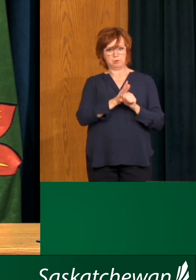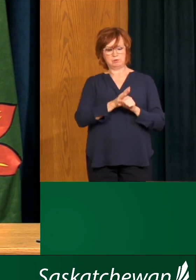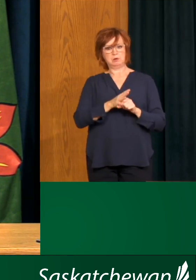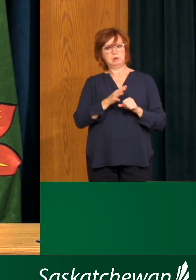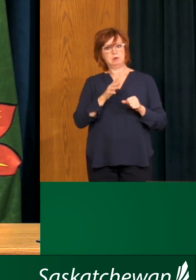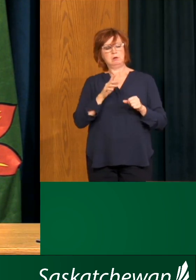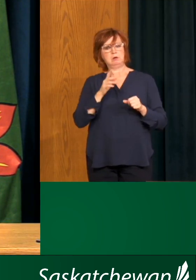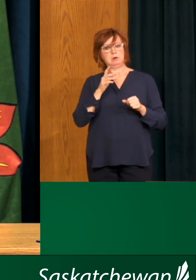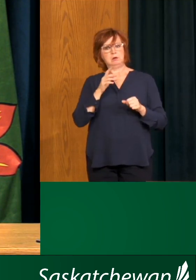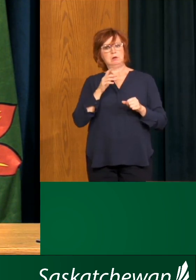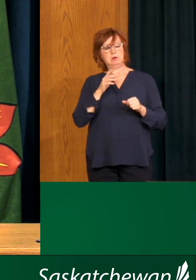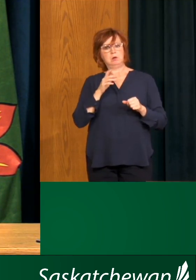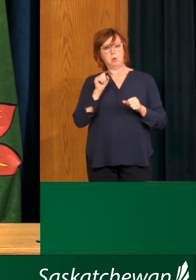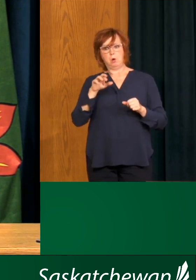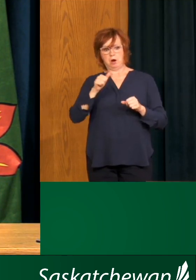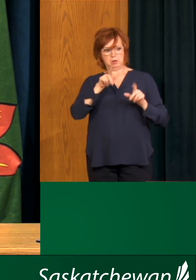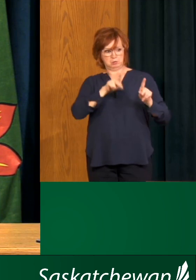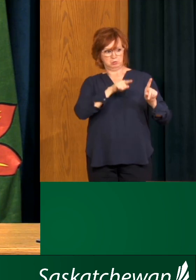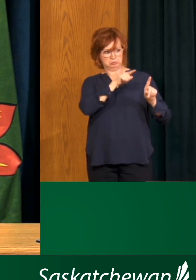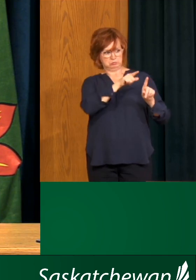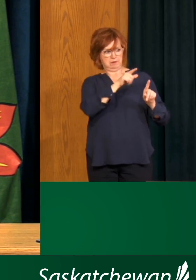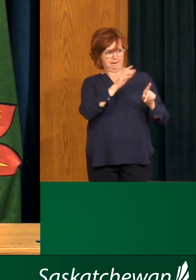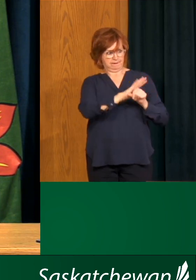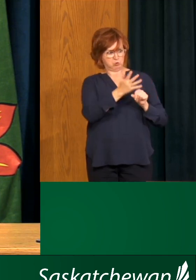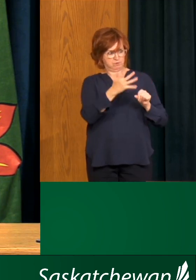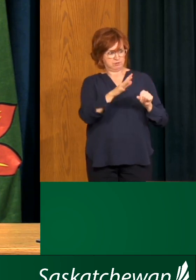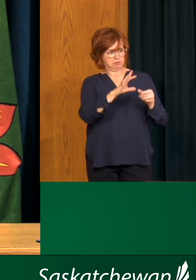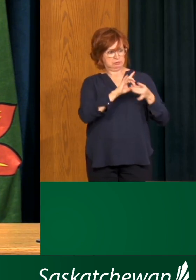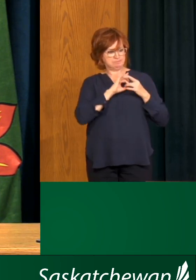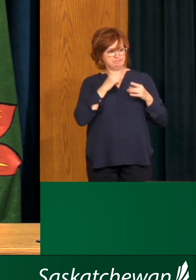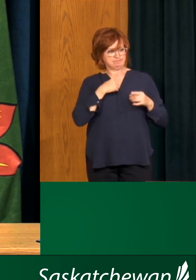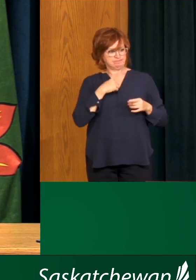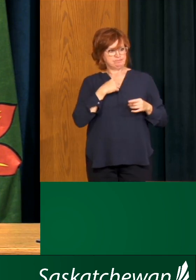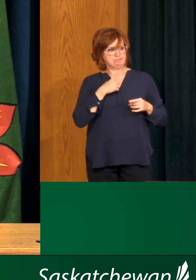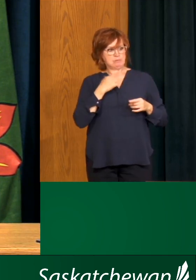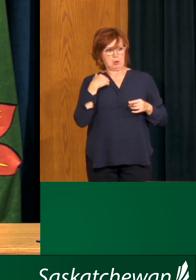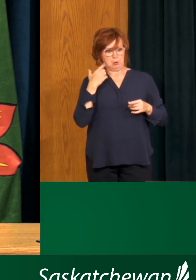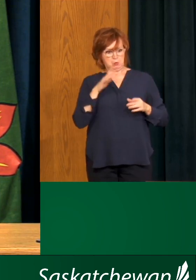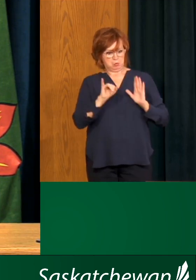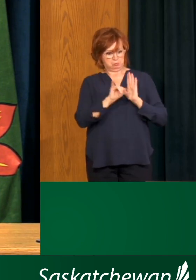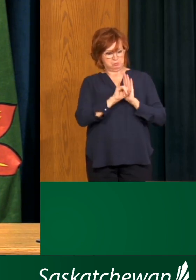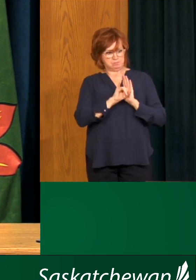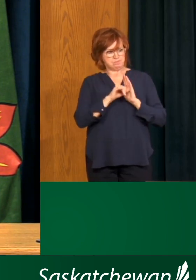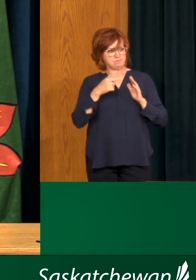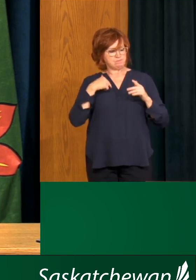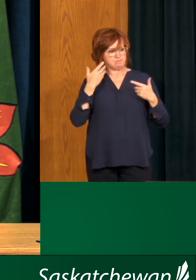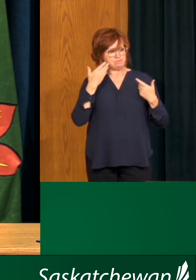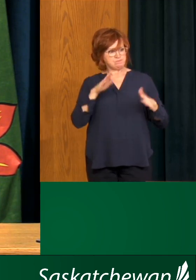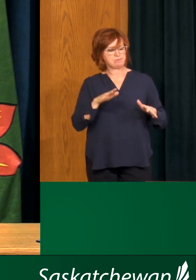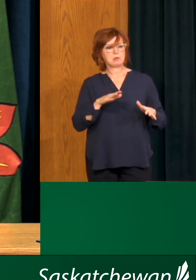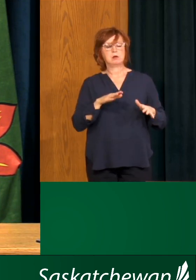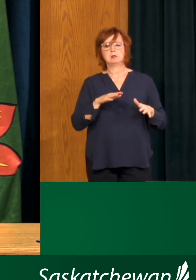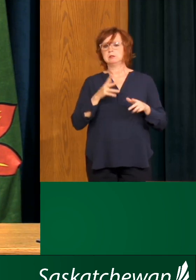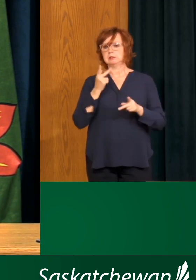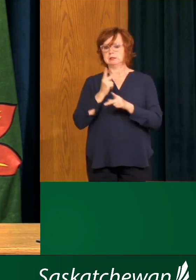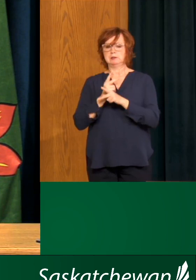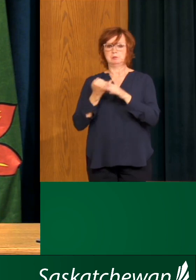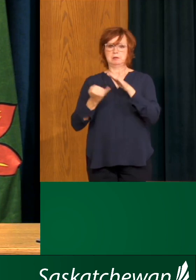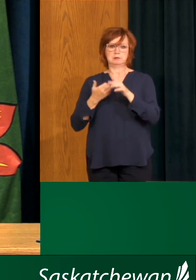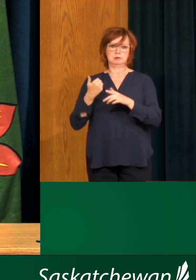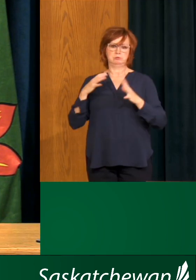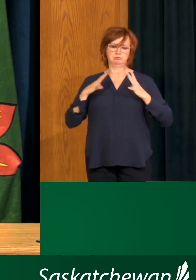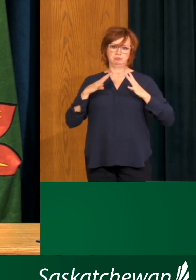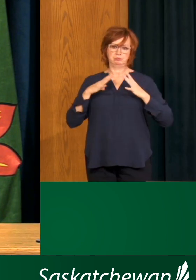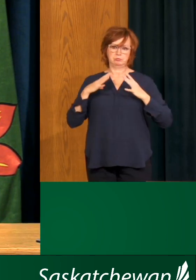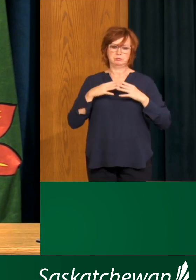your own safety. But just as importantly for the safety of those around you that might be much more susceptible to the symptoms